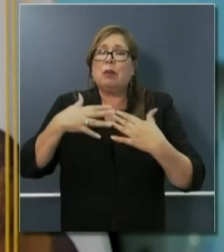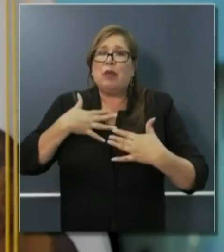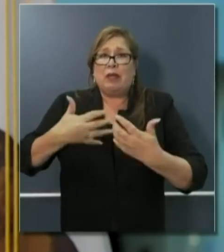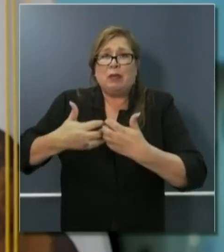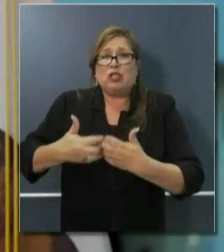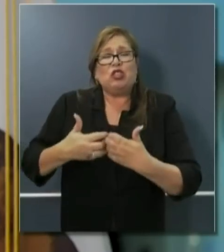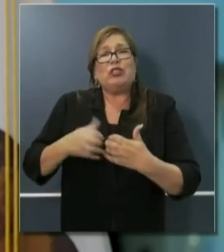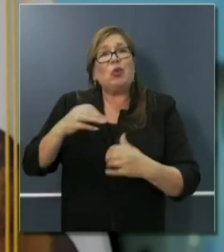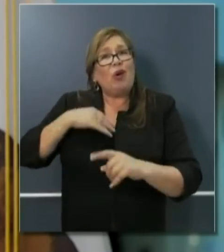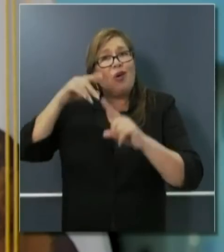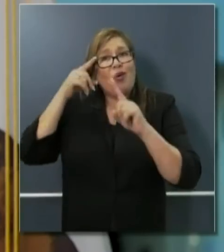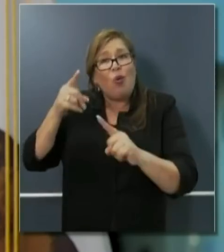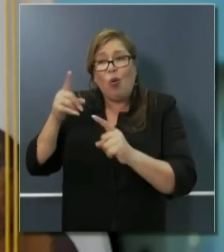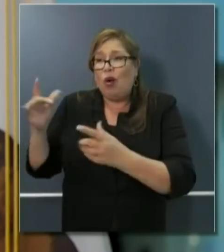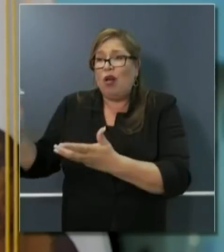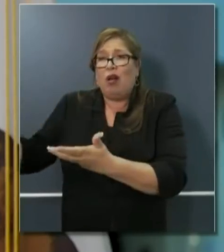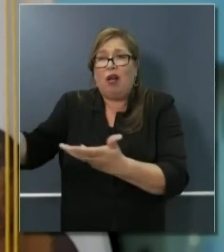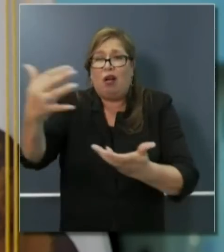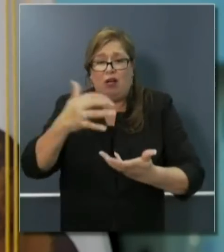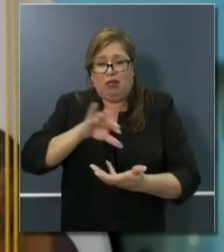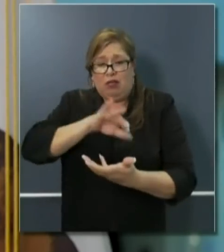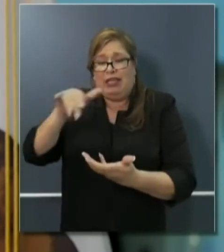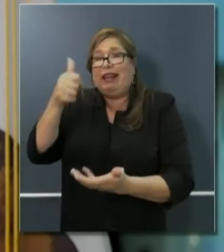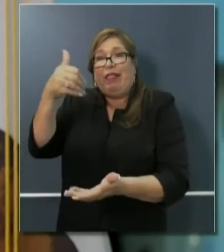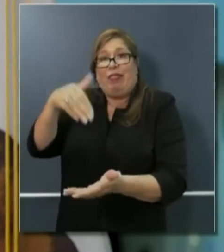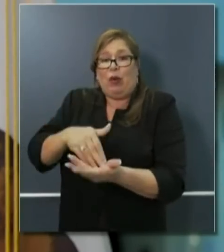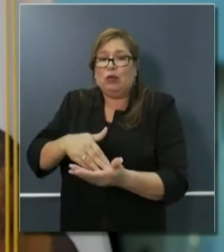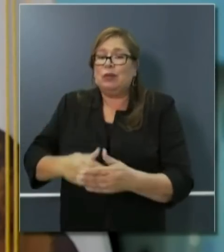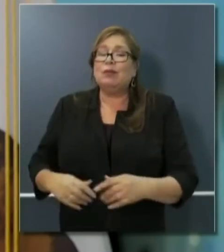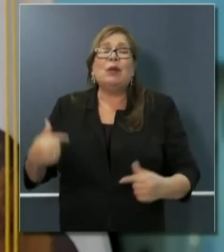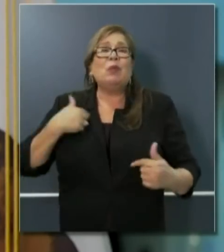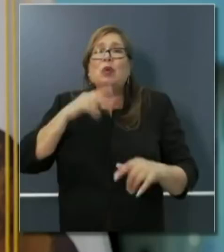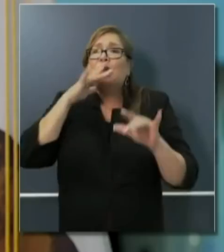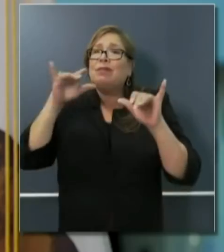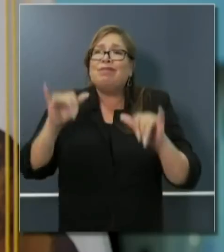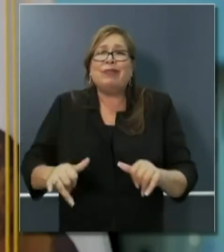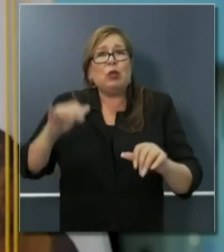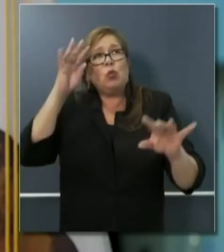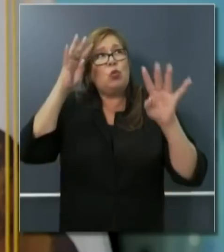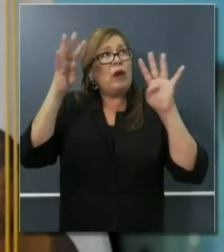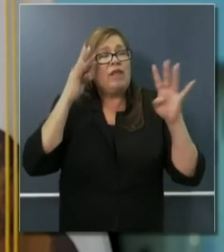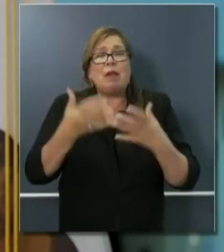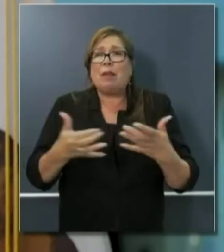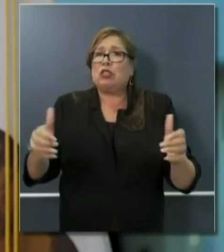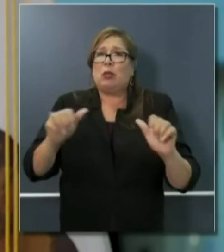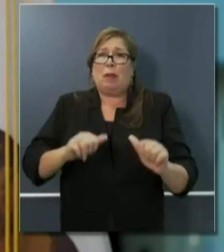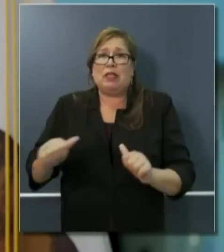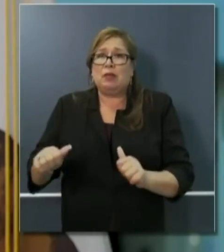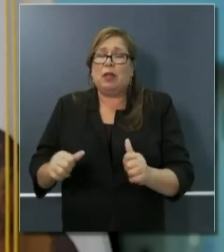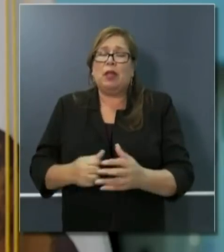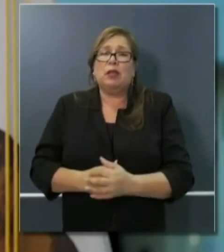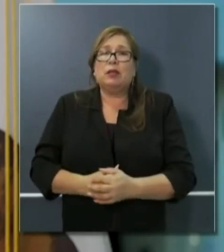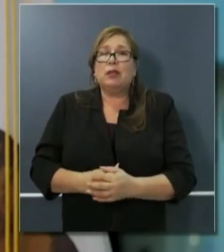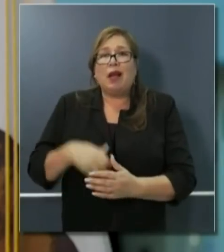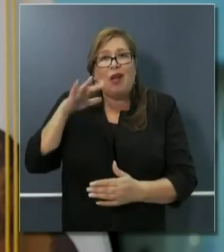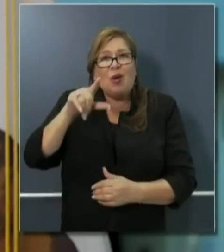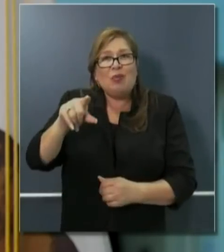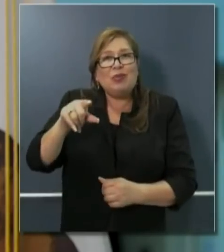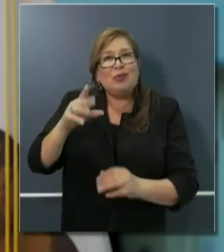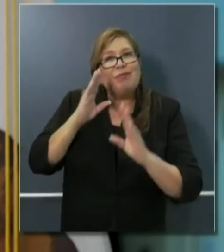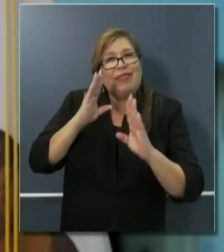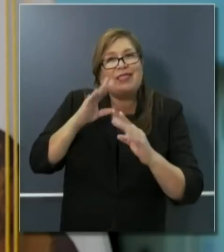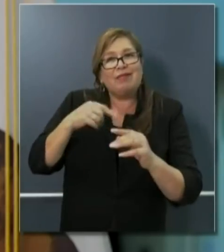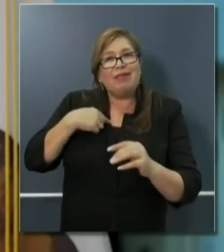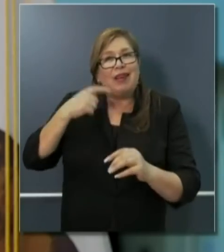that's the buckets to which we see things. We're going to be as creative as possible, and I hope you heard the reference to how we're looking